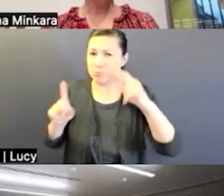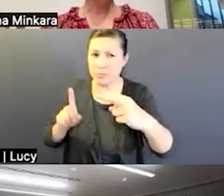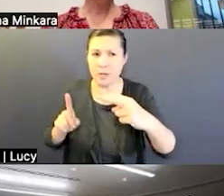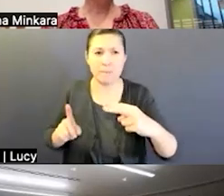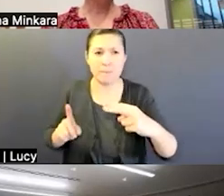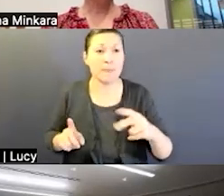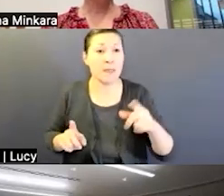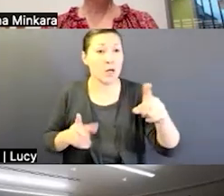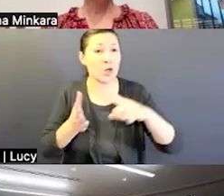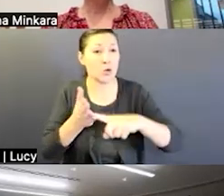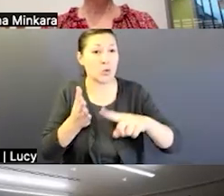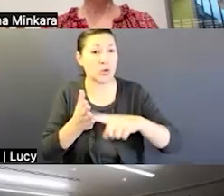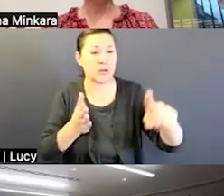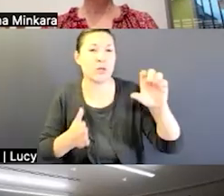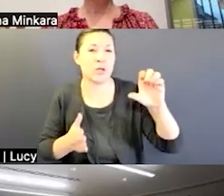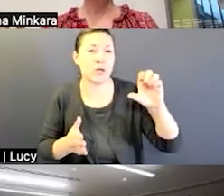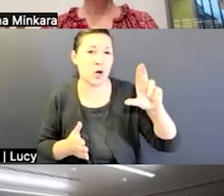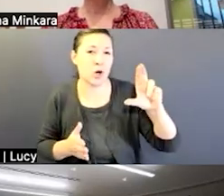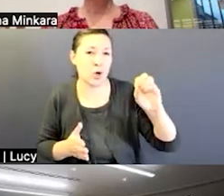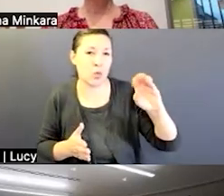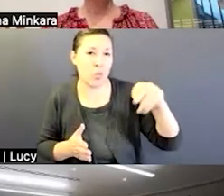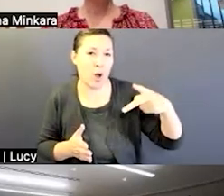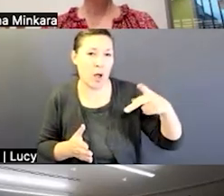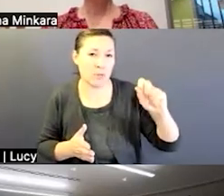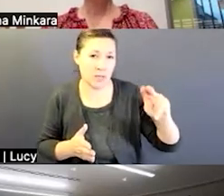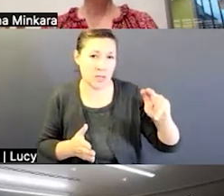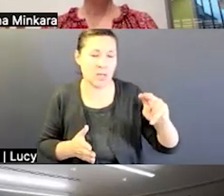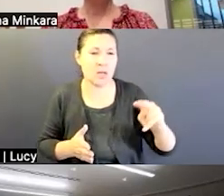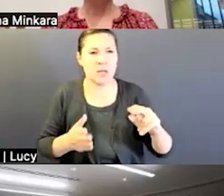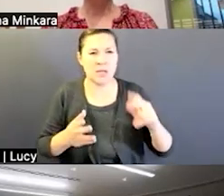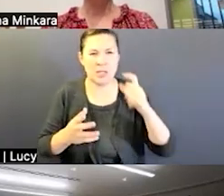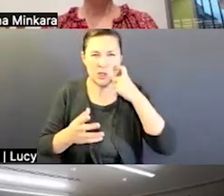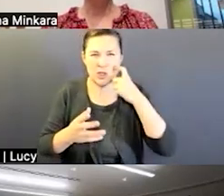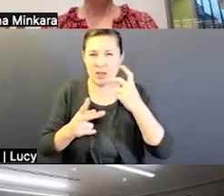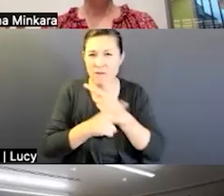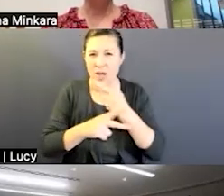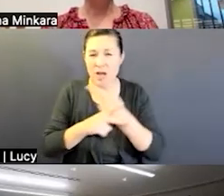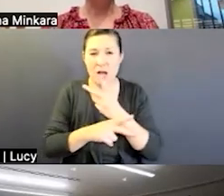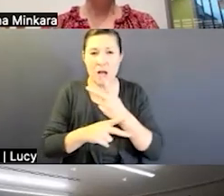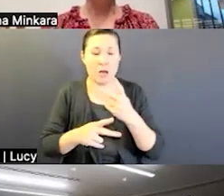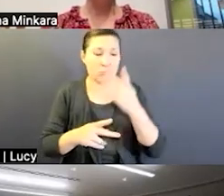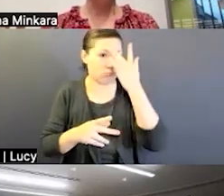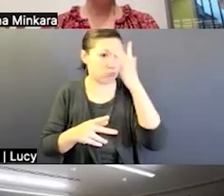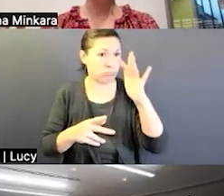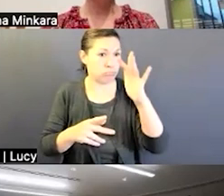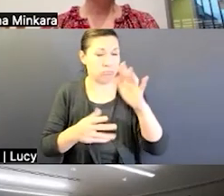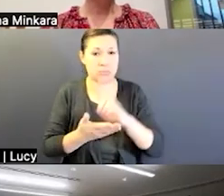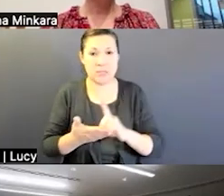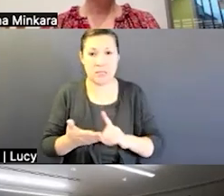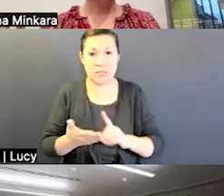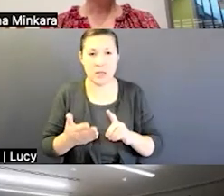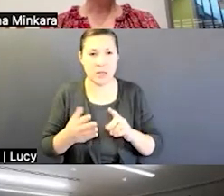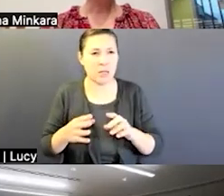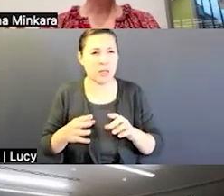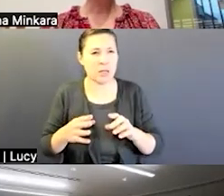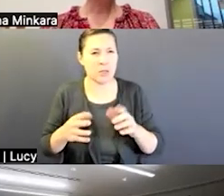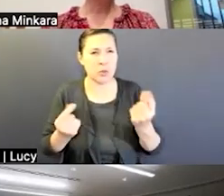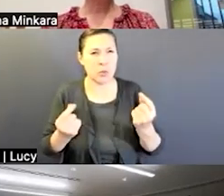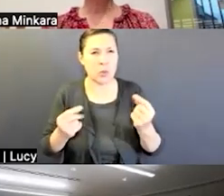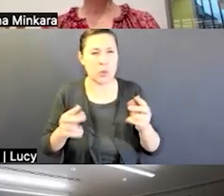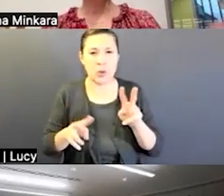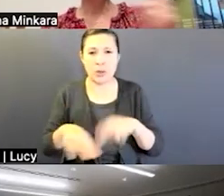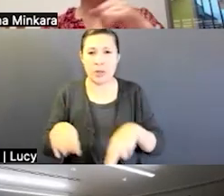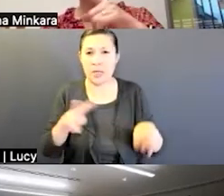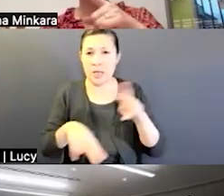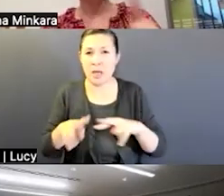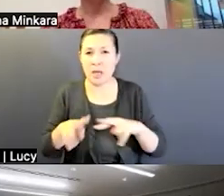where he just figured out this brilliant, simple design to look at comparing autistic